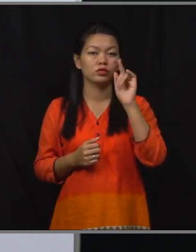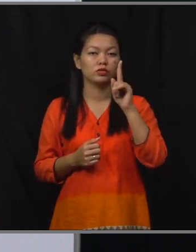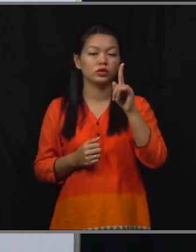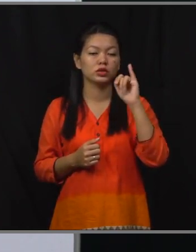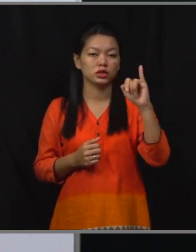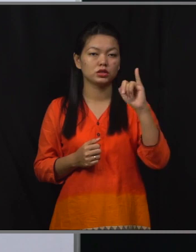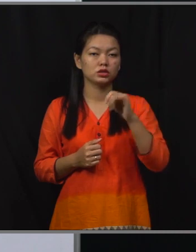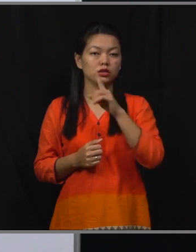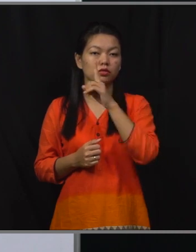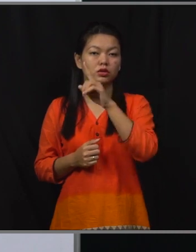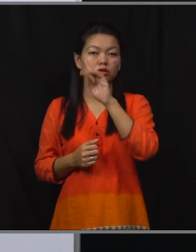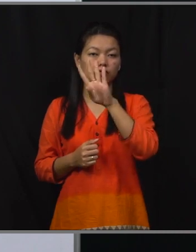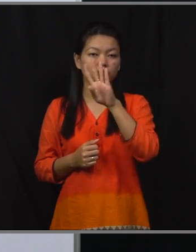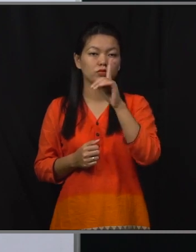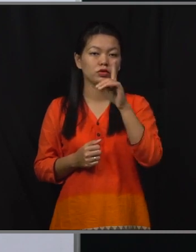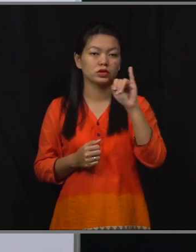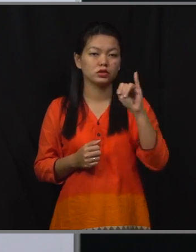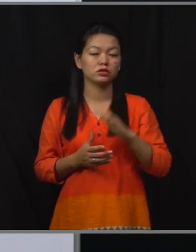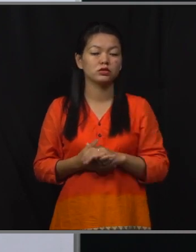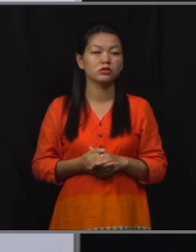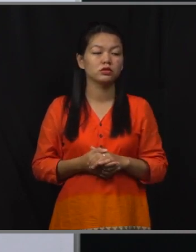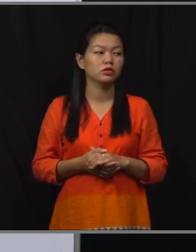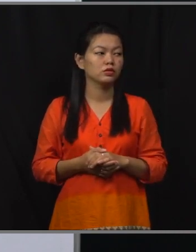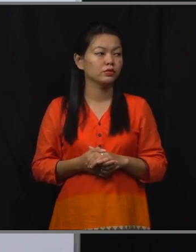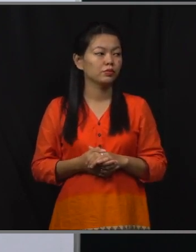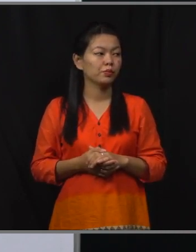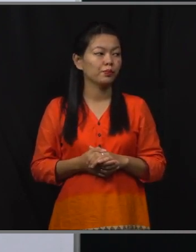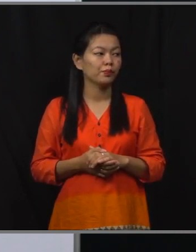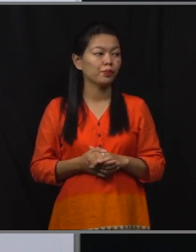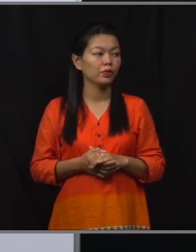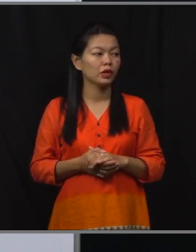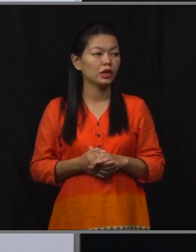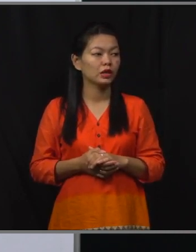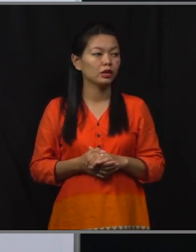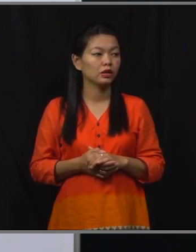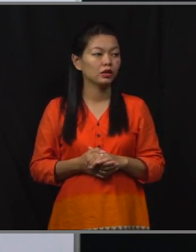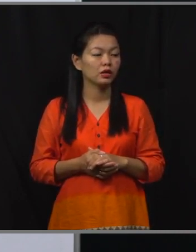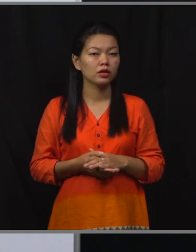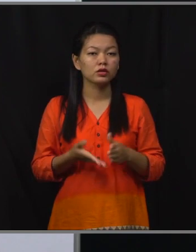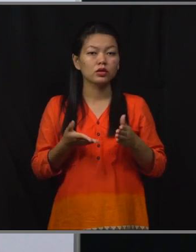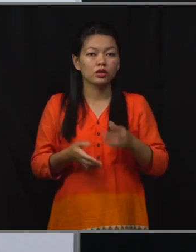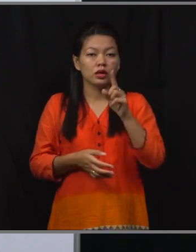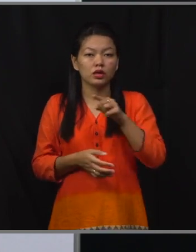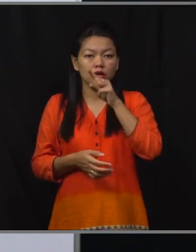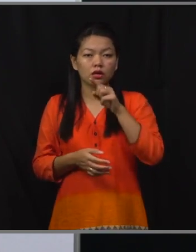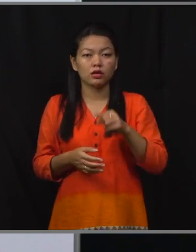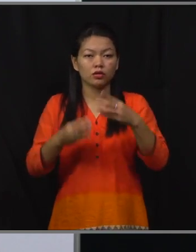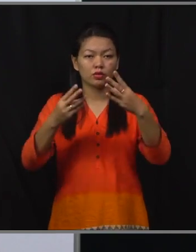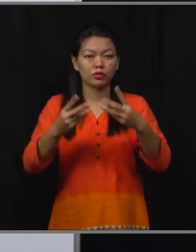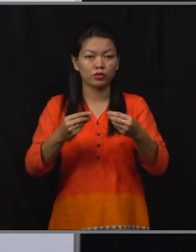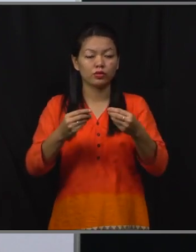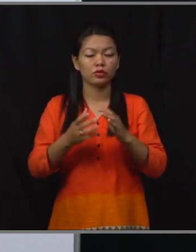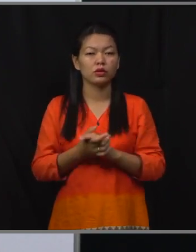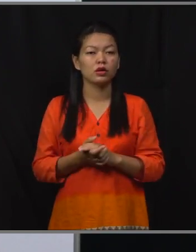1,416. So this, the amount for interest has been already